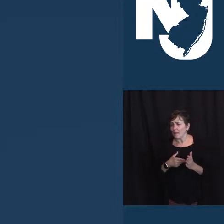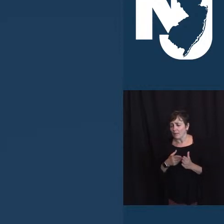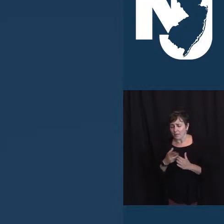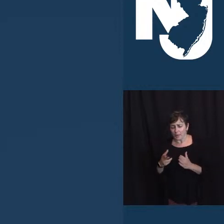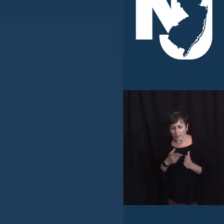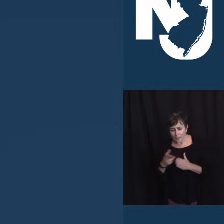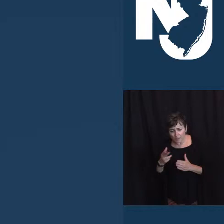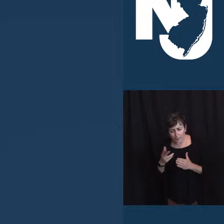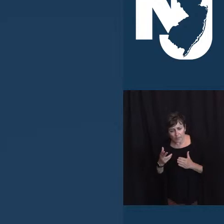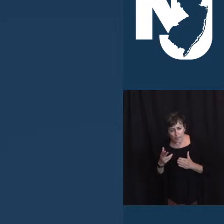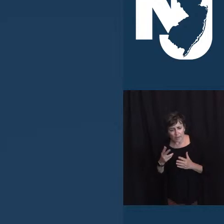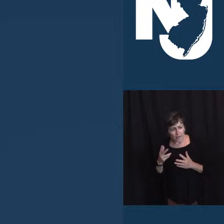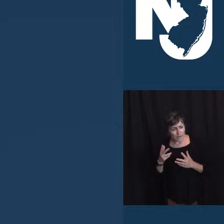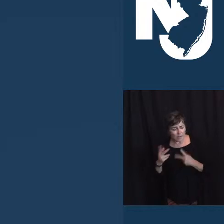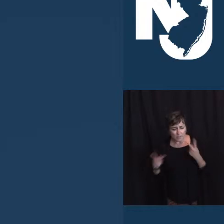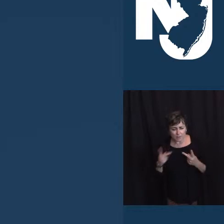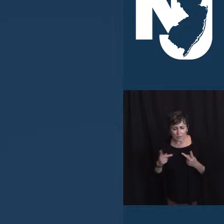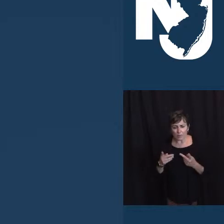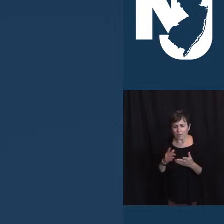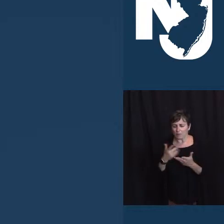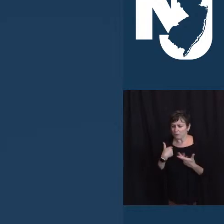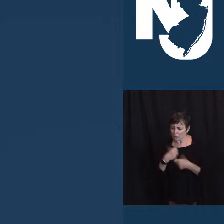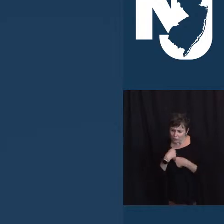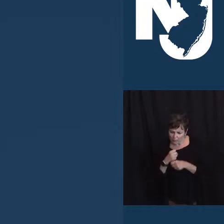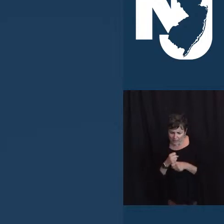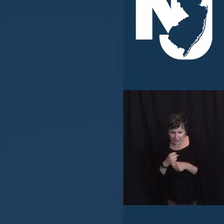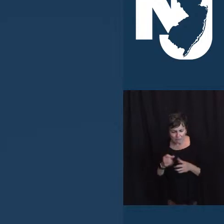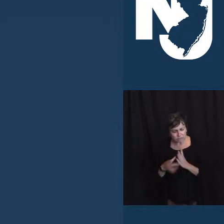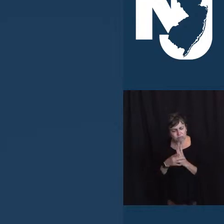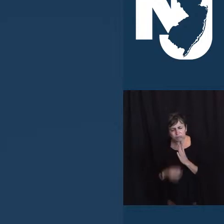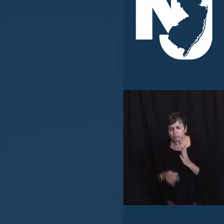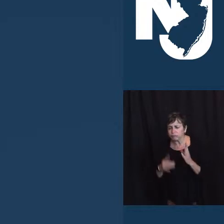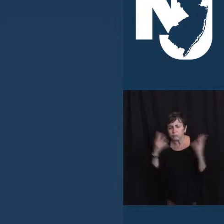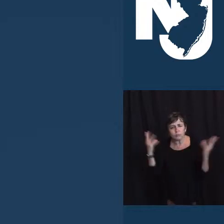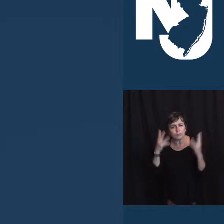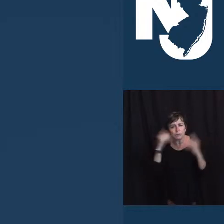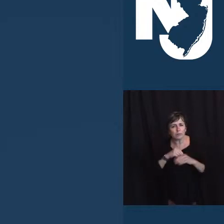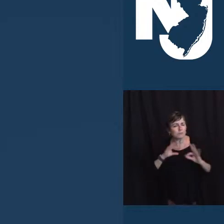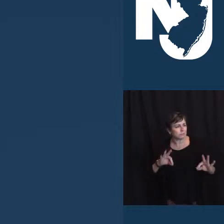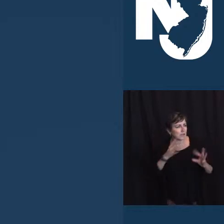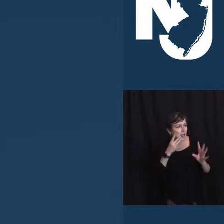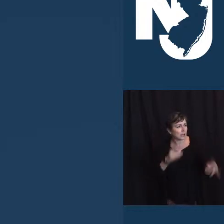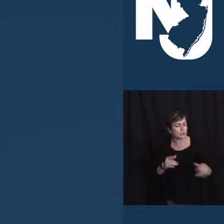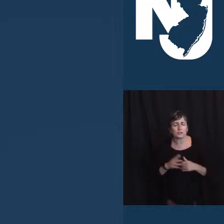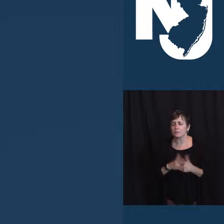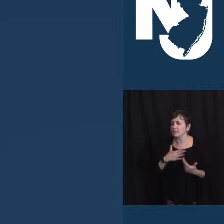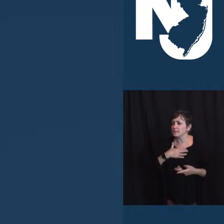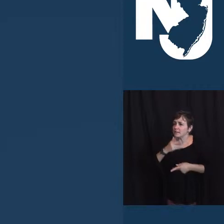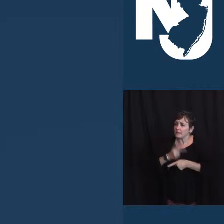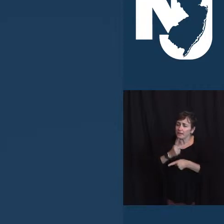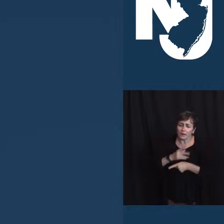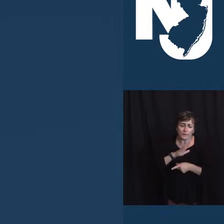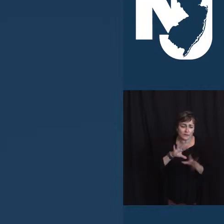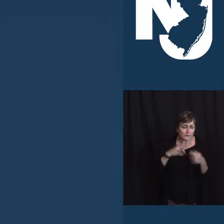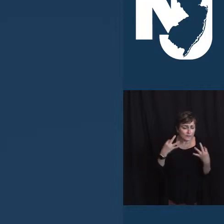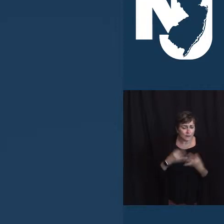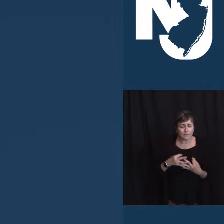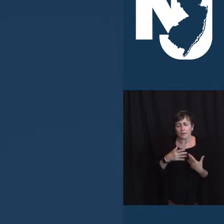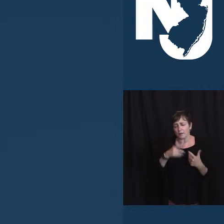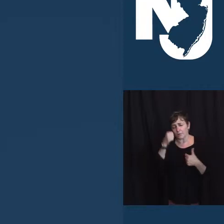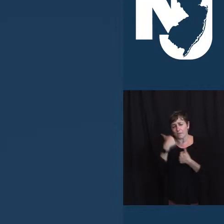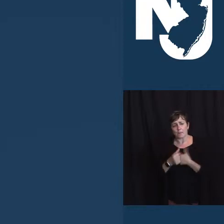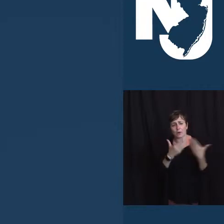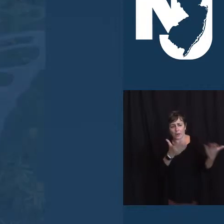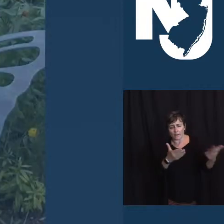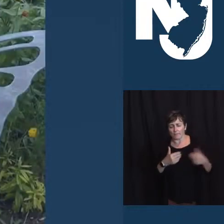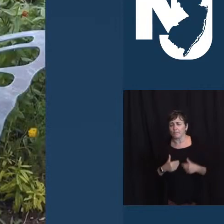slice into a work of art. May God bless and watch over that guy and his beautiful family. He will not be forgotten.